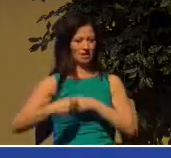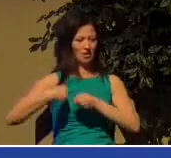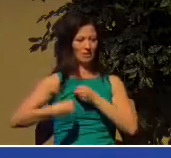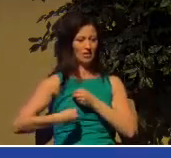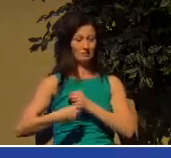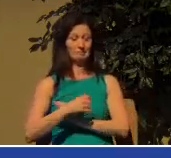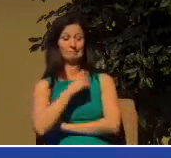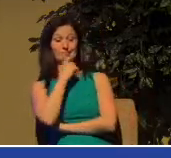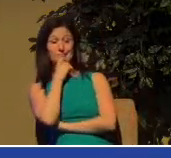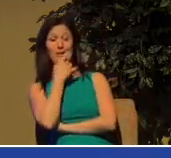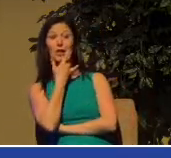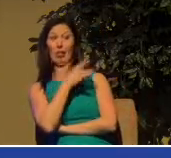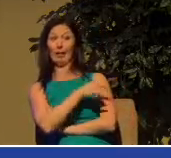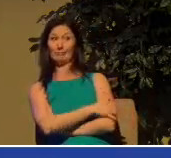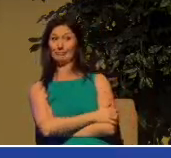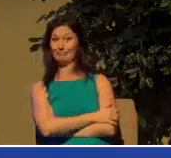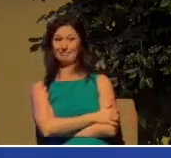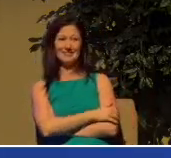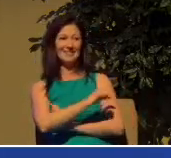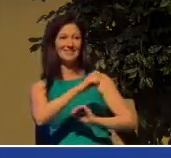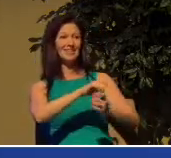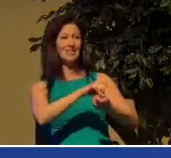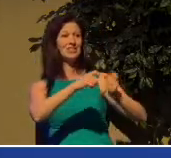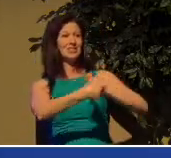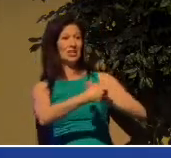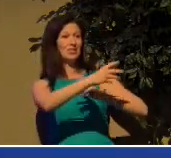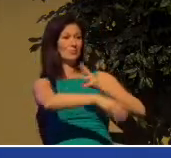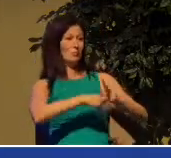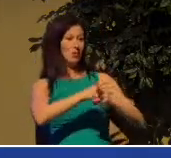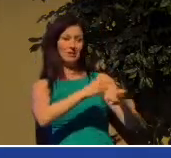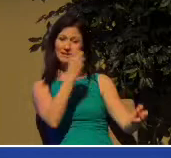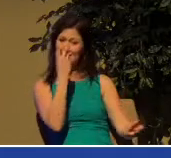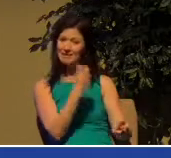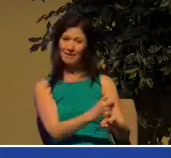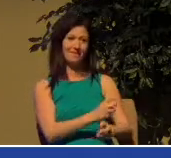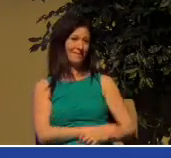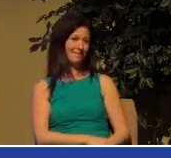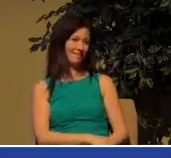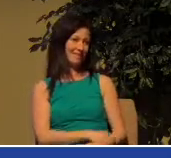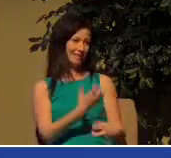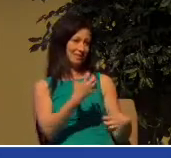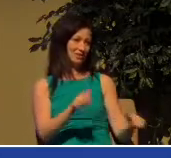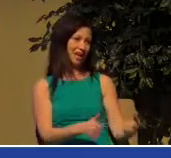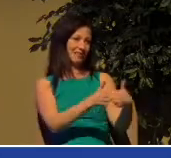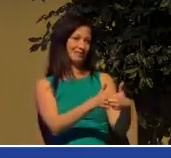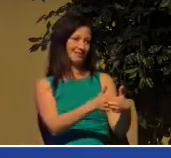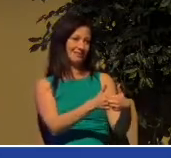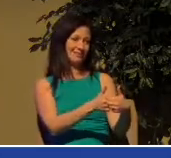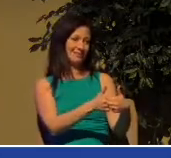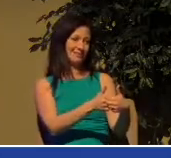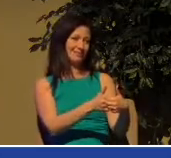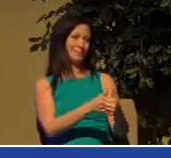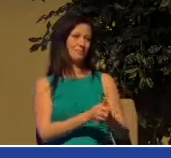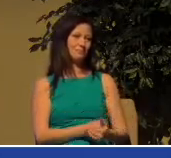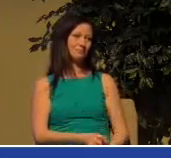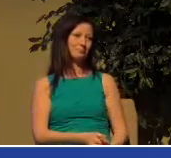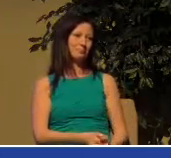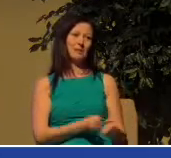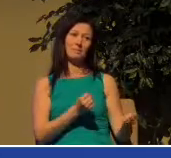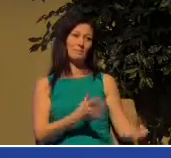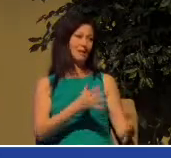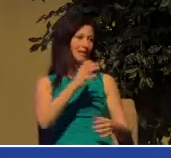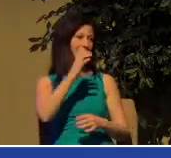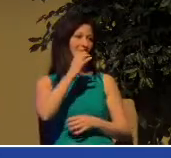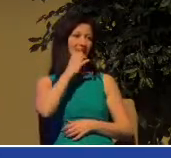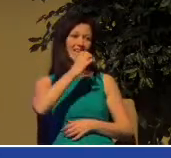luck, because changing the world happens to be a lot harder than most people think, because there are principalities and powers that are at